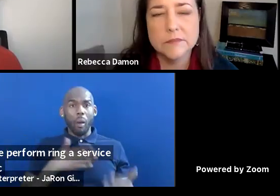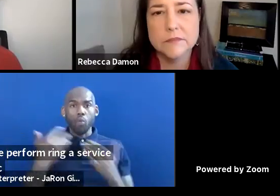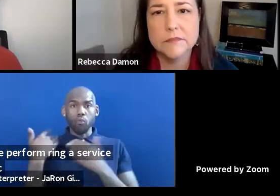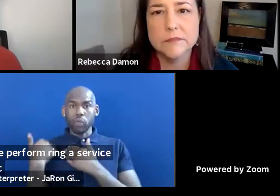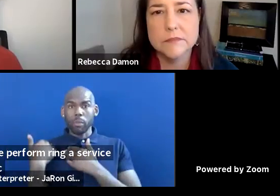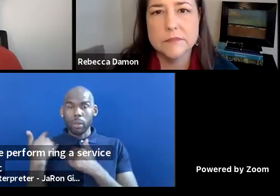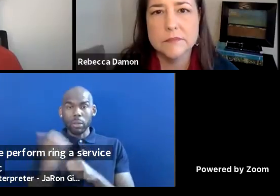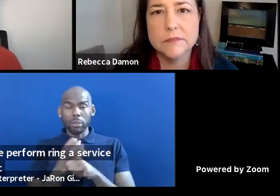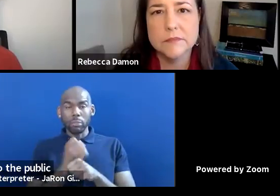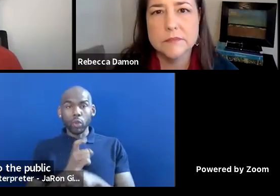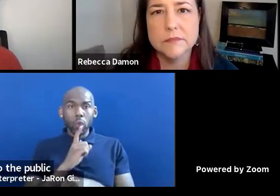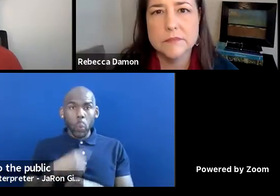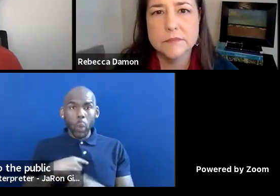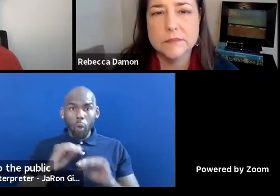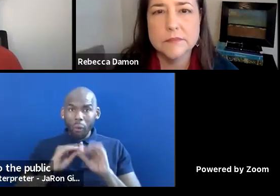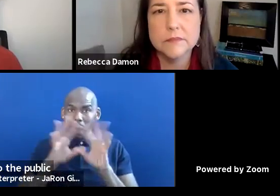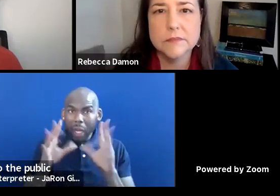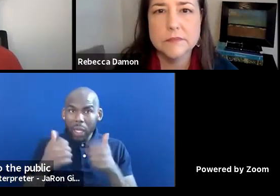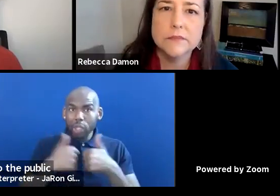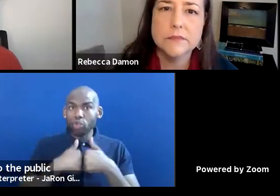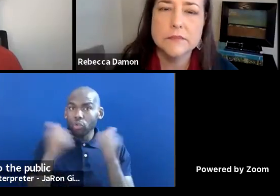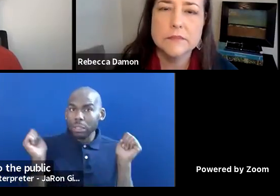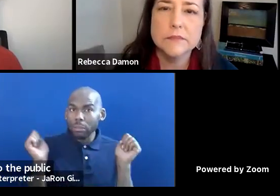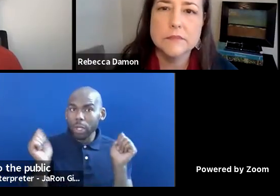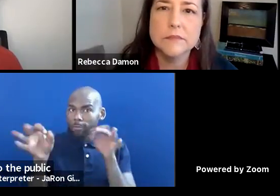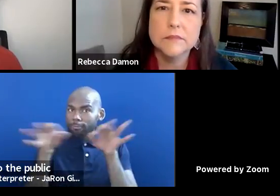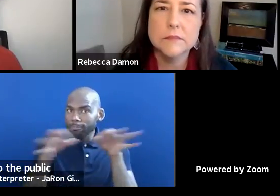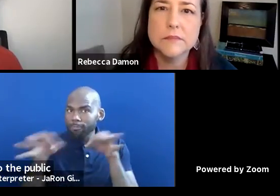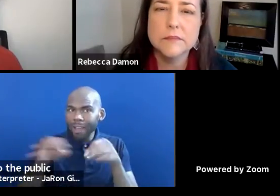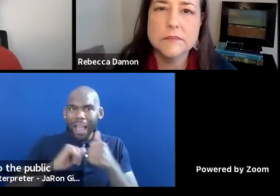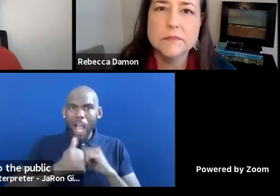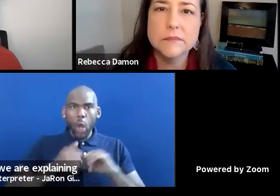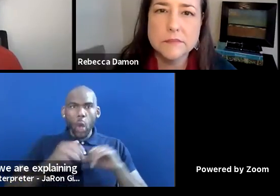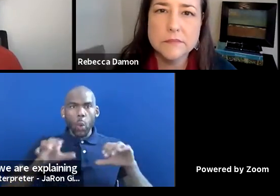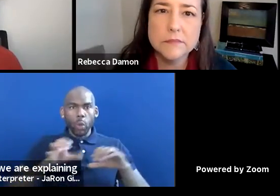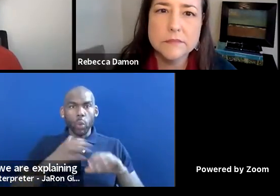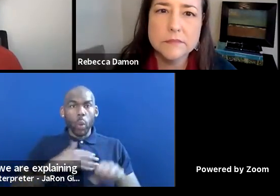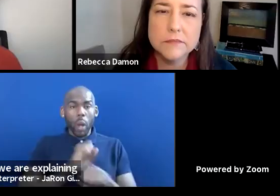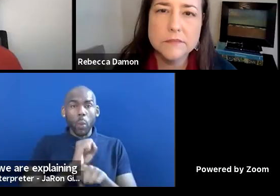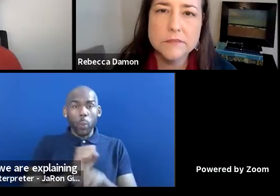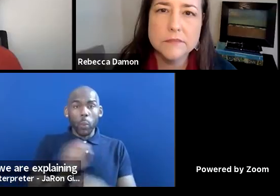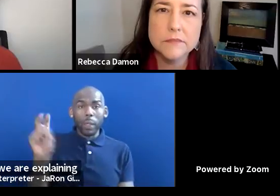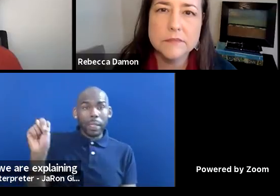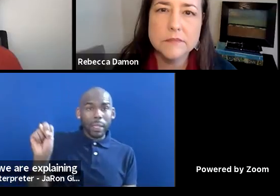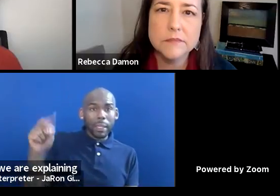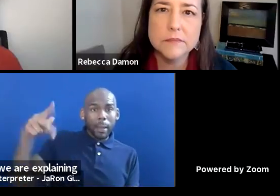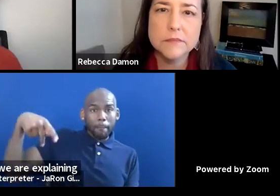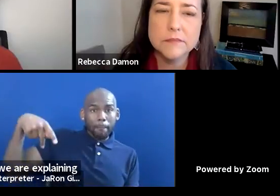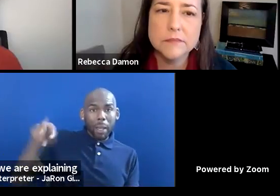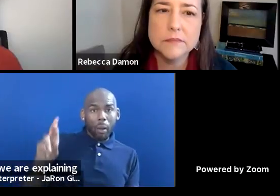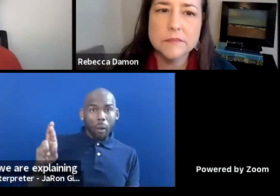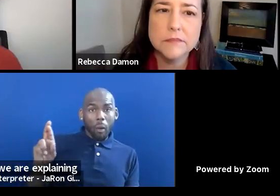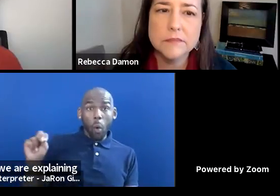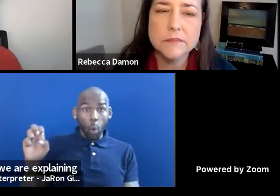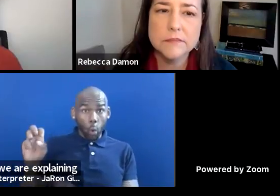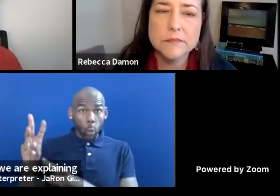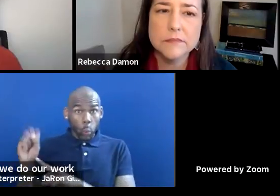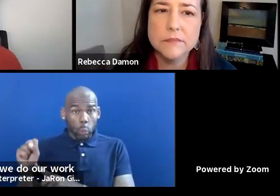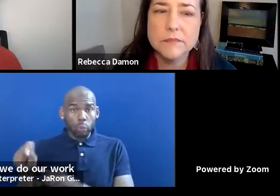more transparent about how we do our work. So like at NPR News, around the election, we had an